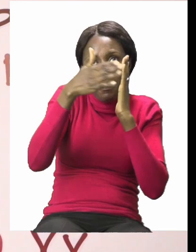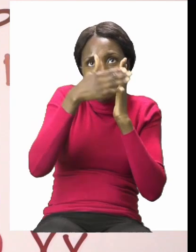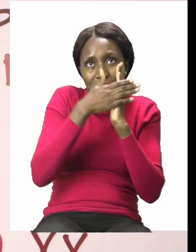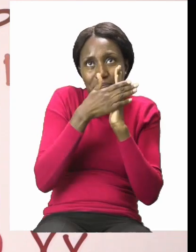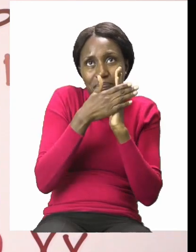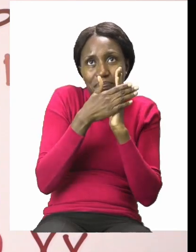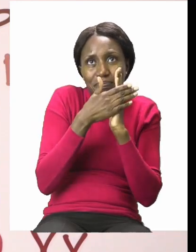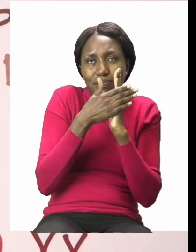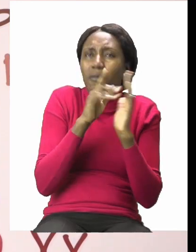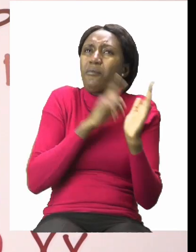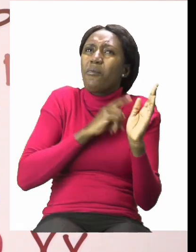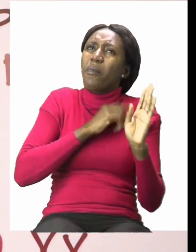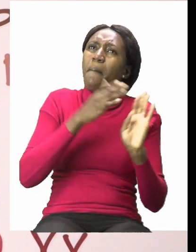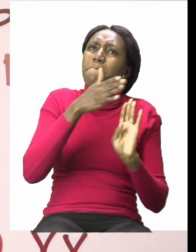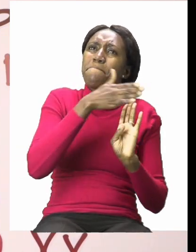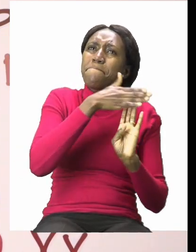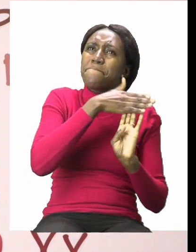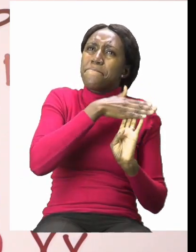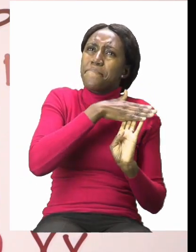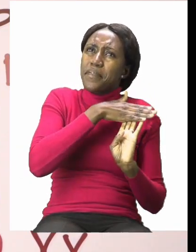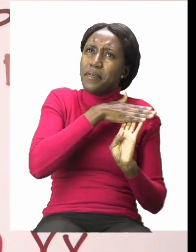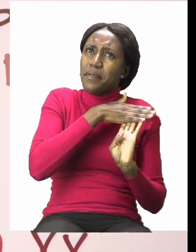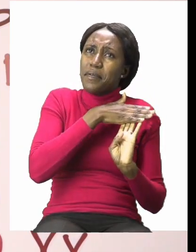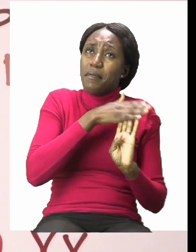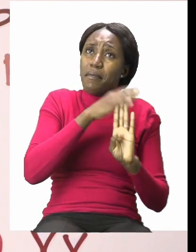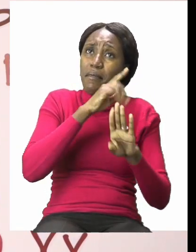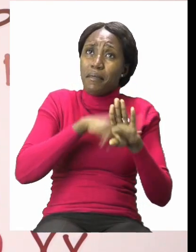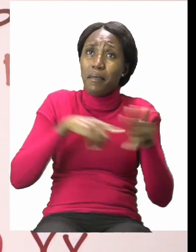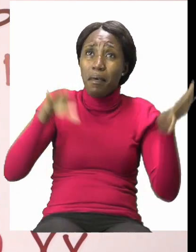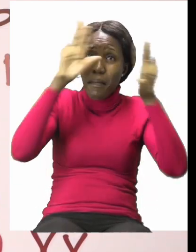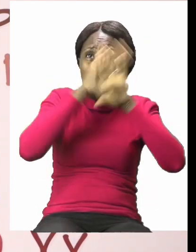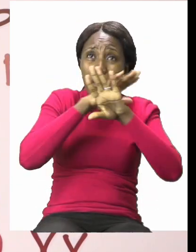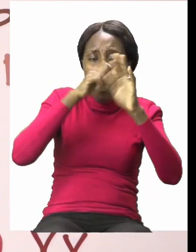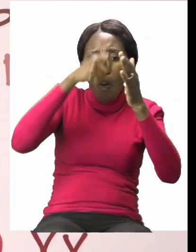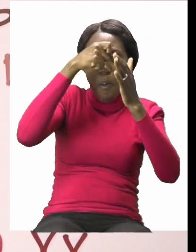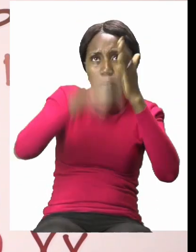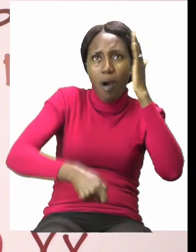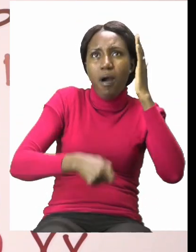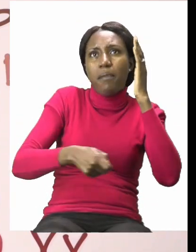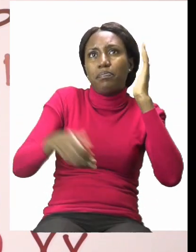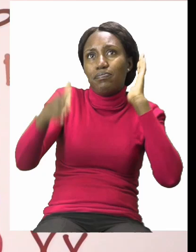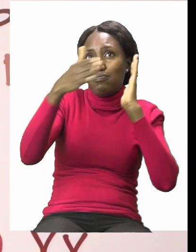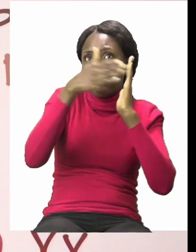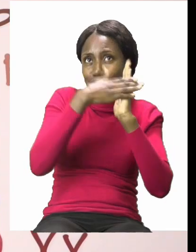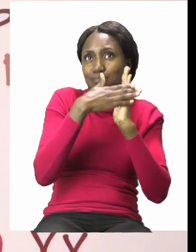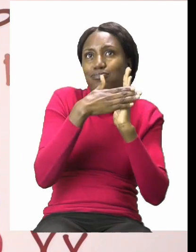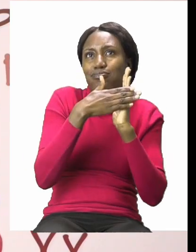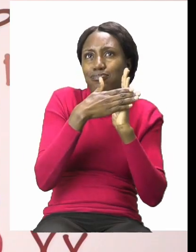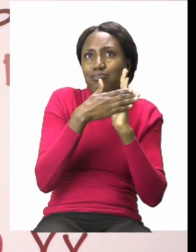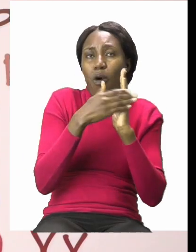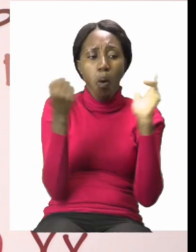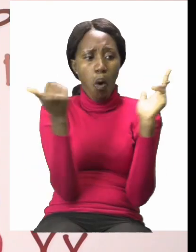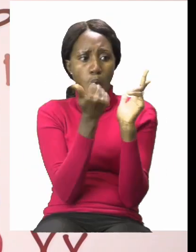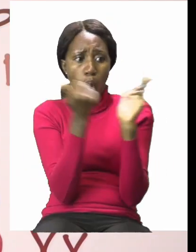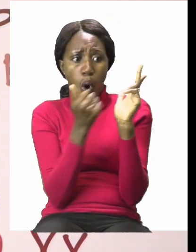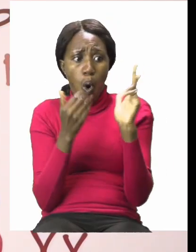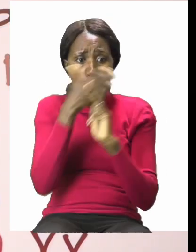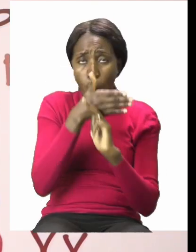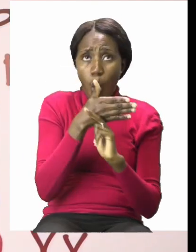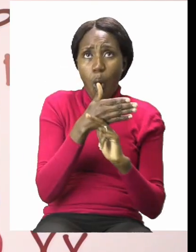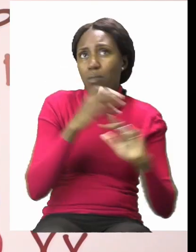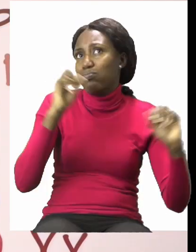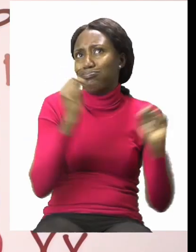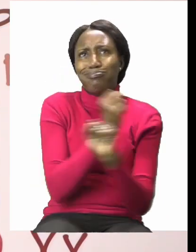us safe as well. That's why at night we lock the door so that no thieves come in and try to steal all